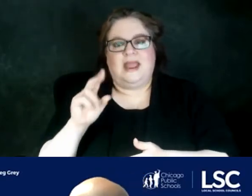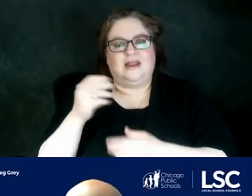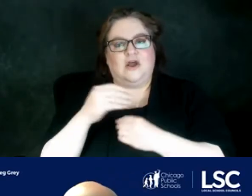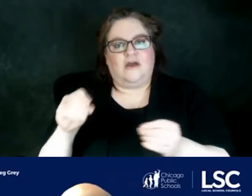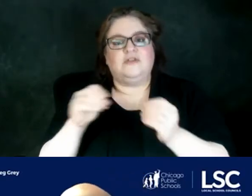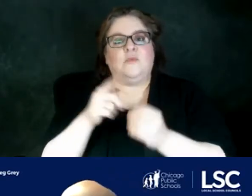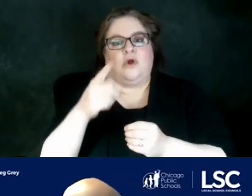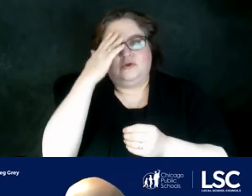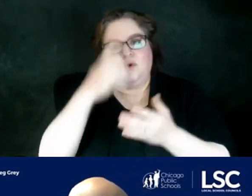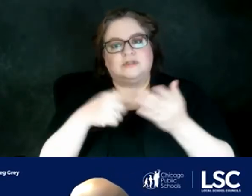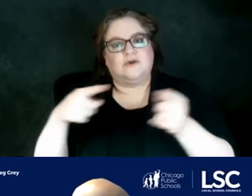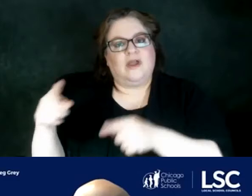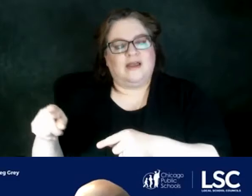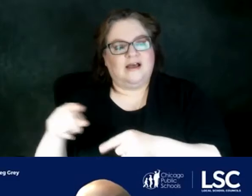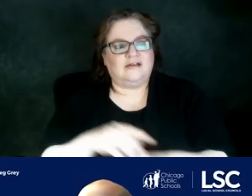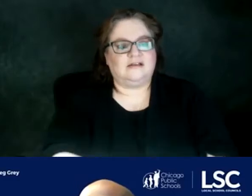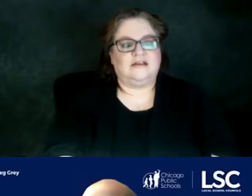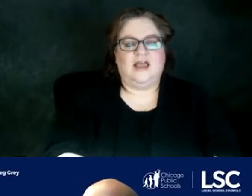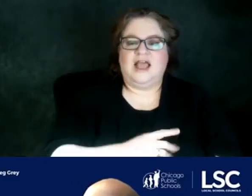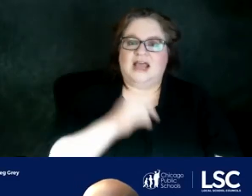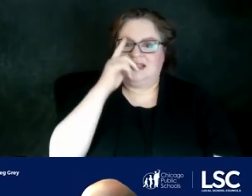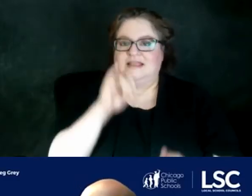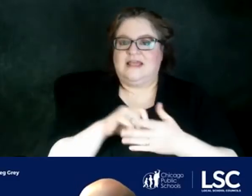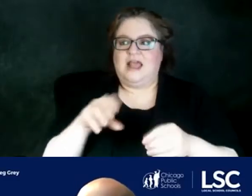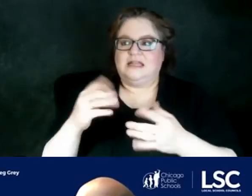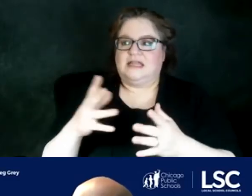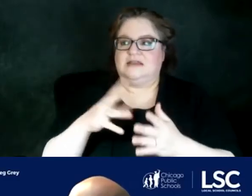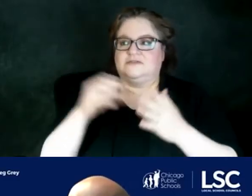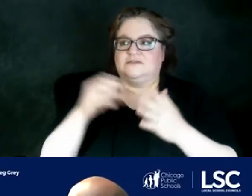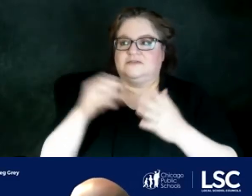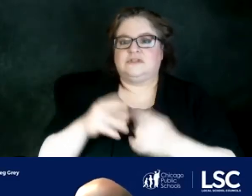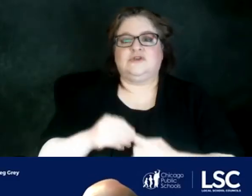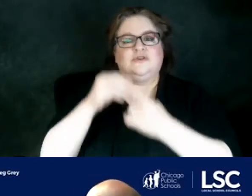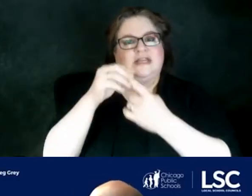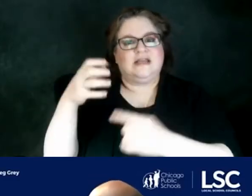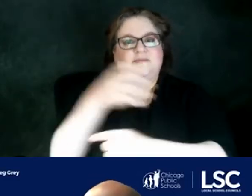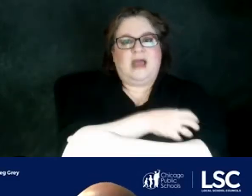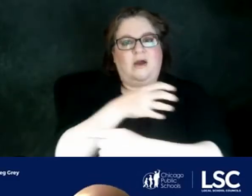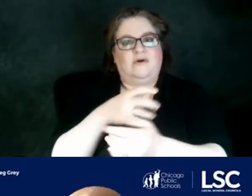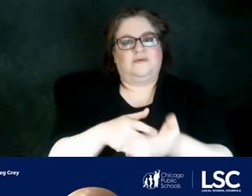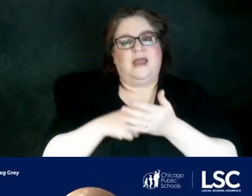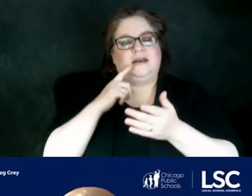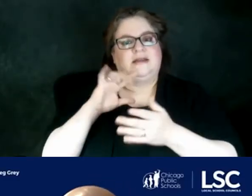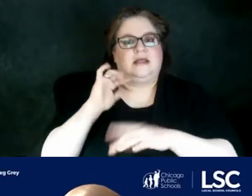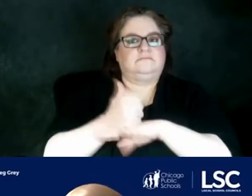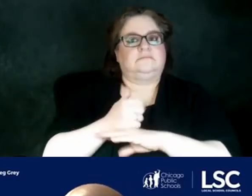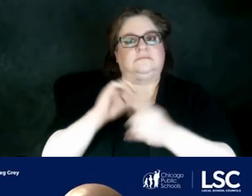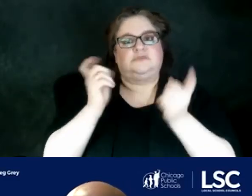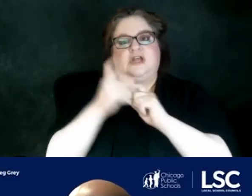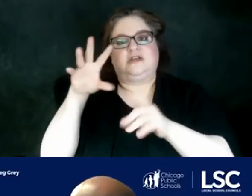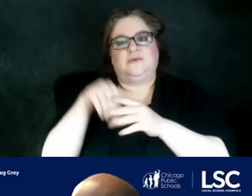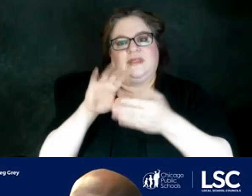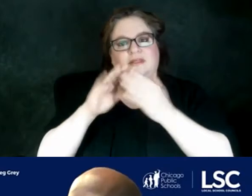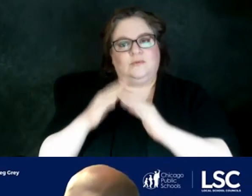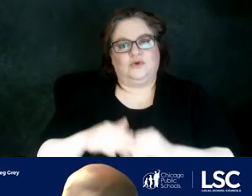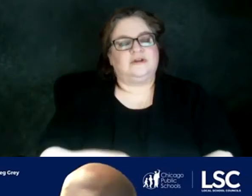about what's going on. And I think that gives students a unique and powerful mandate to kind of enact change within their communities.